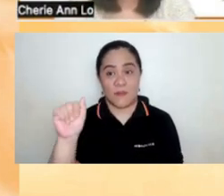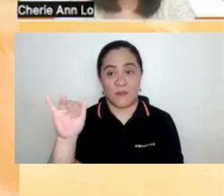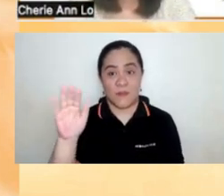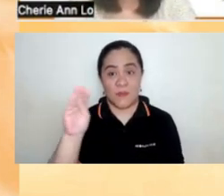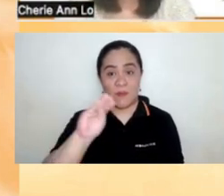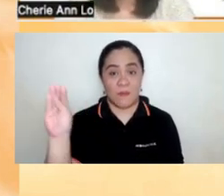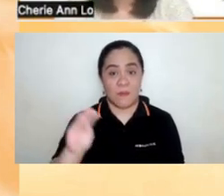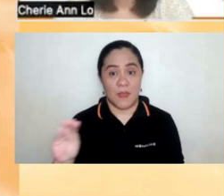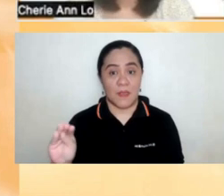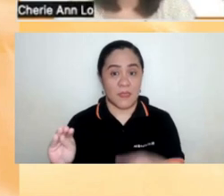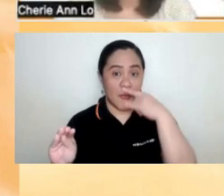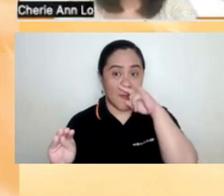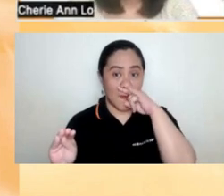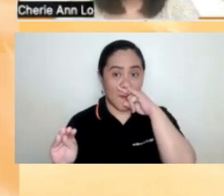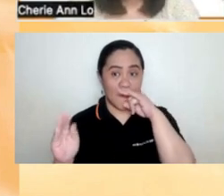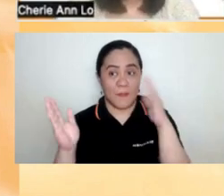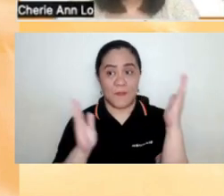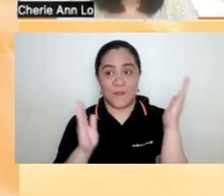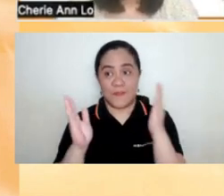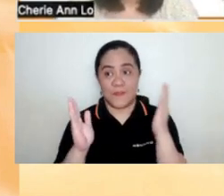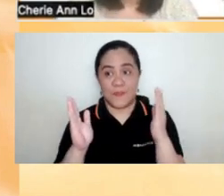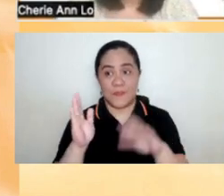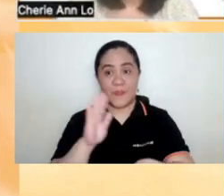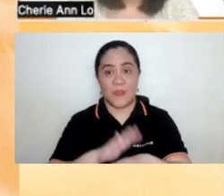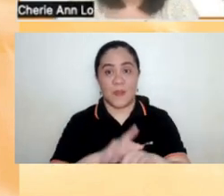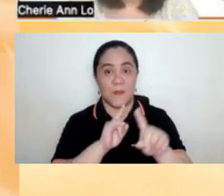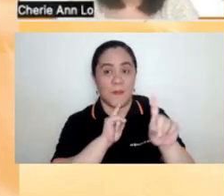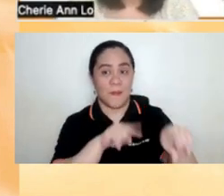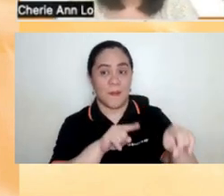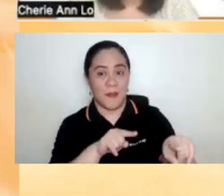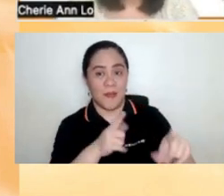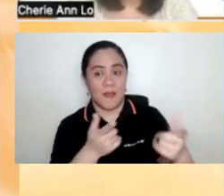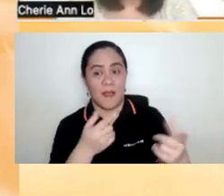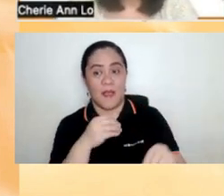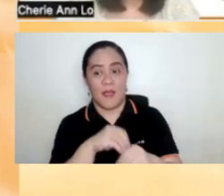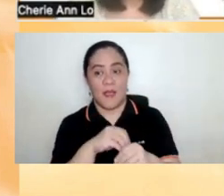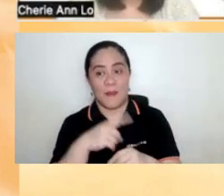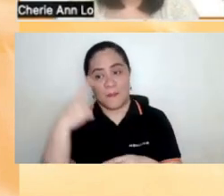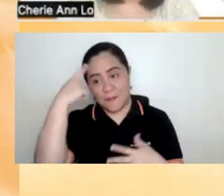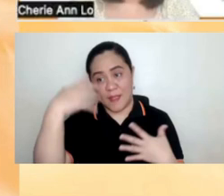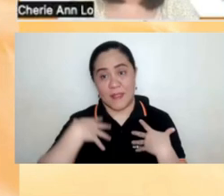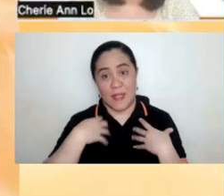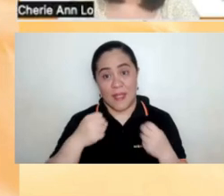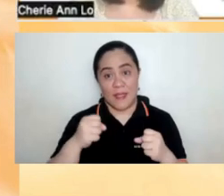Filipino children from 5 to 15 were reported to have mental health issues, while